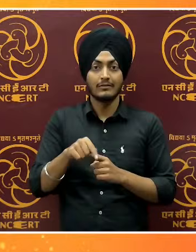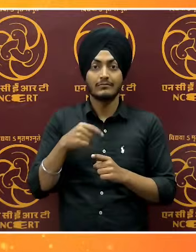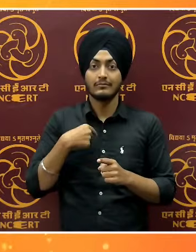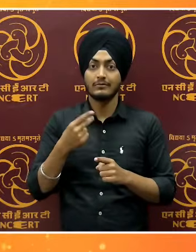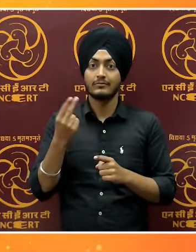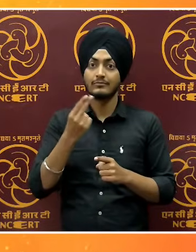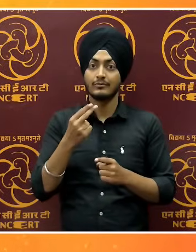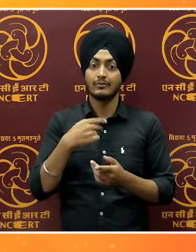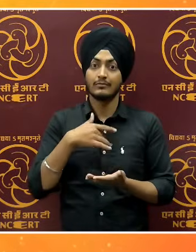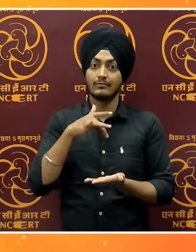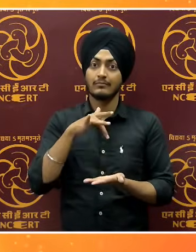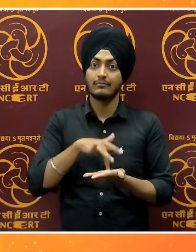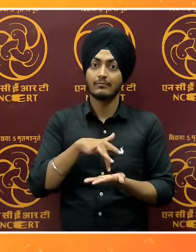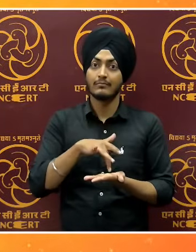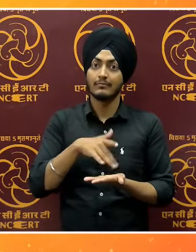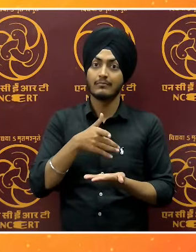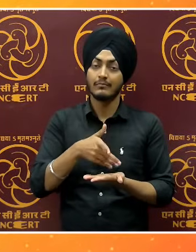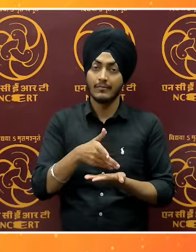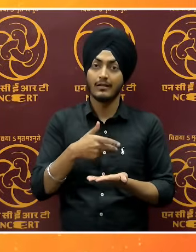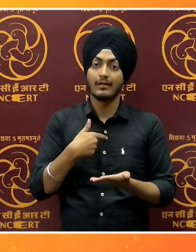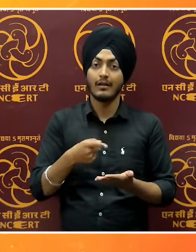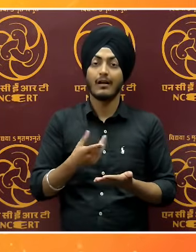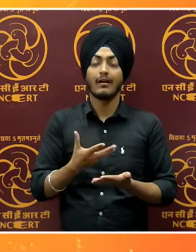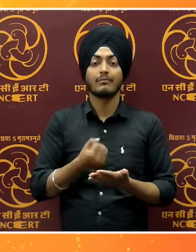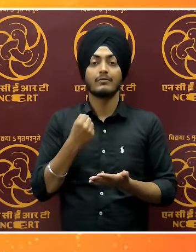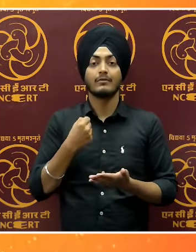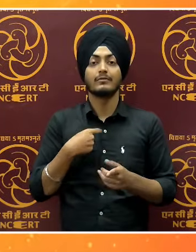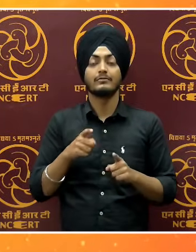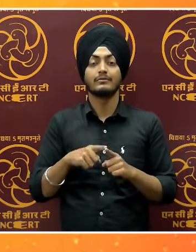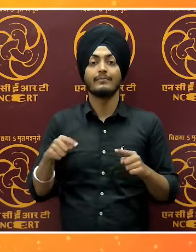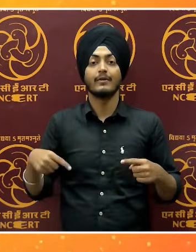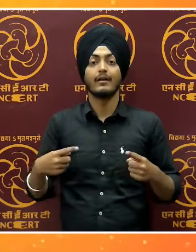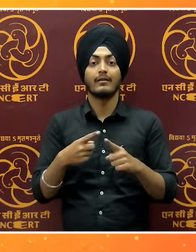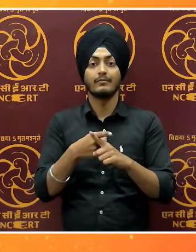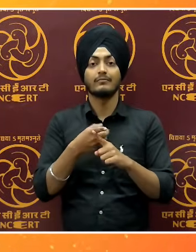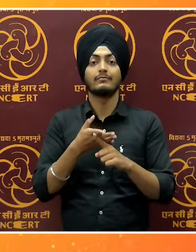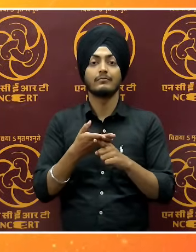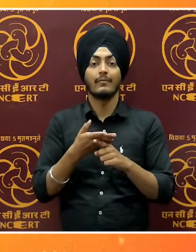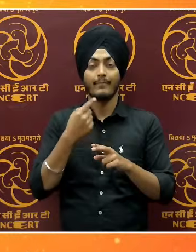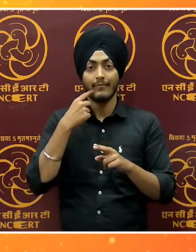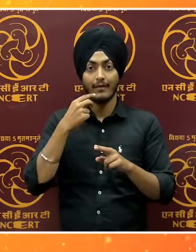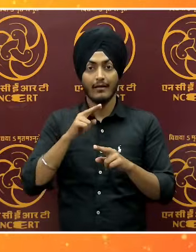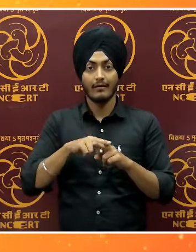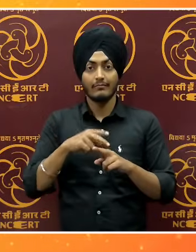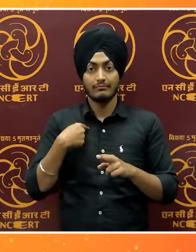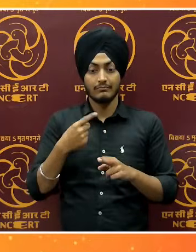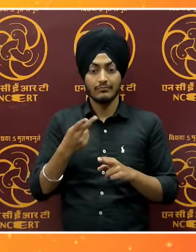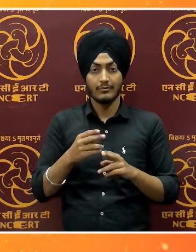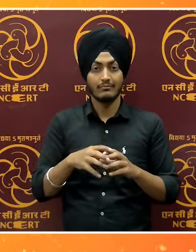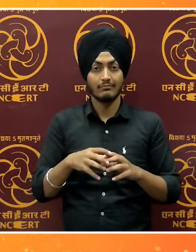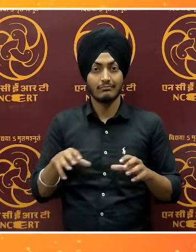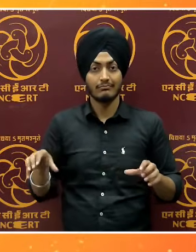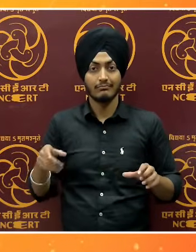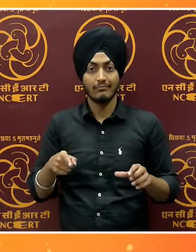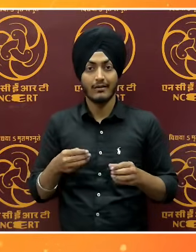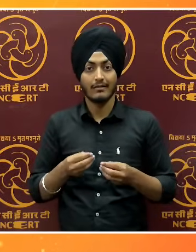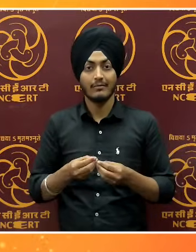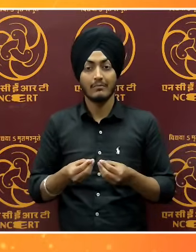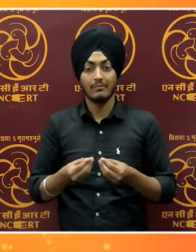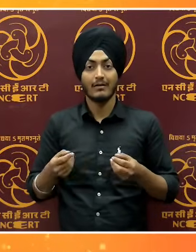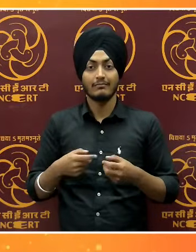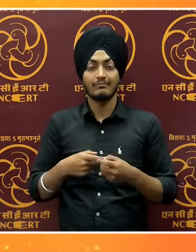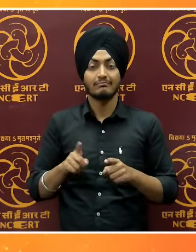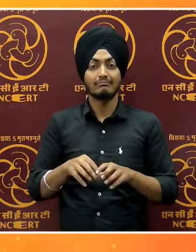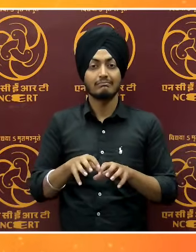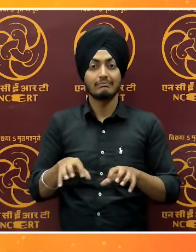the tangent at the point P to get the direction of the magnetic field. If I draw the tangent for A